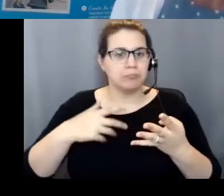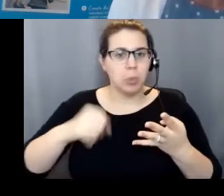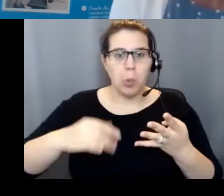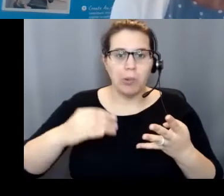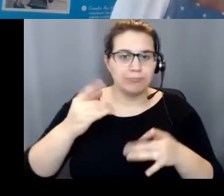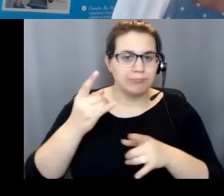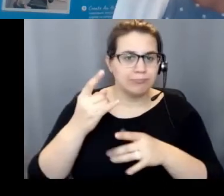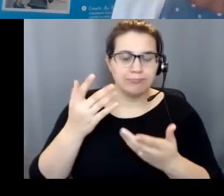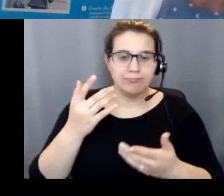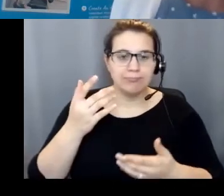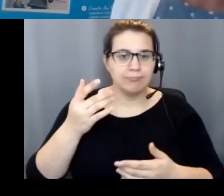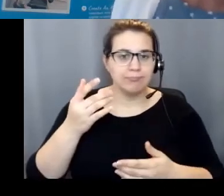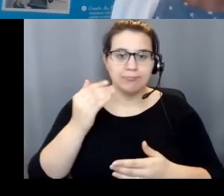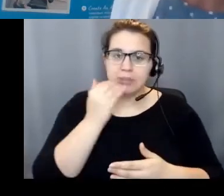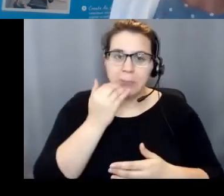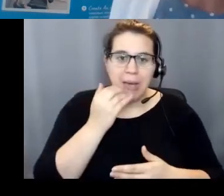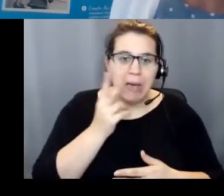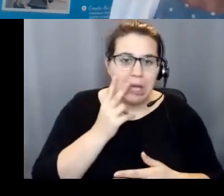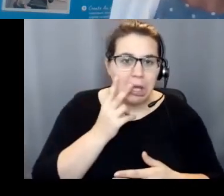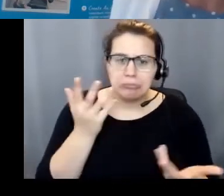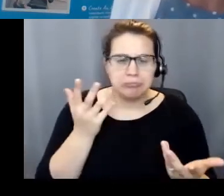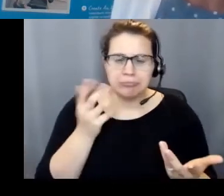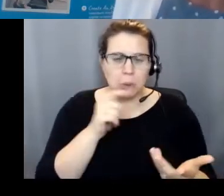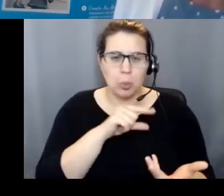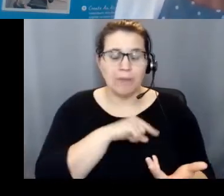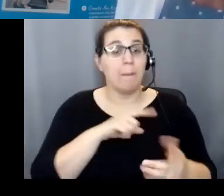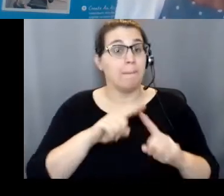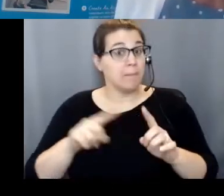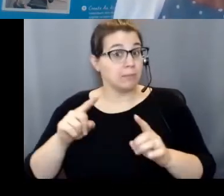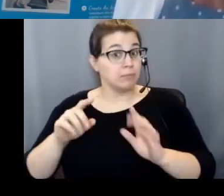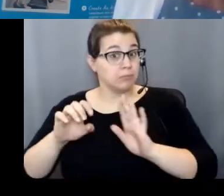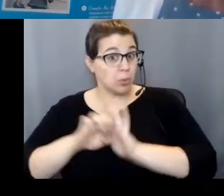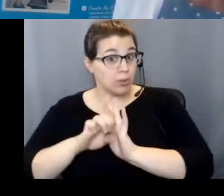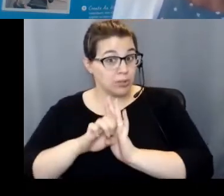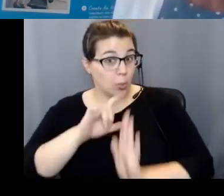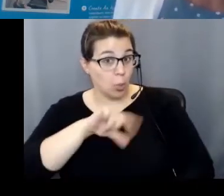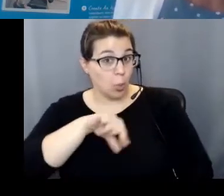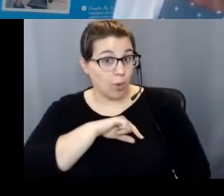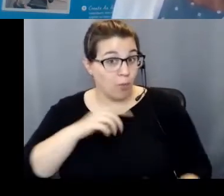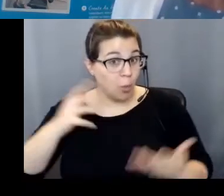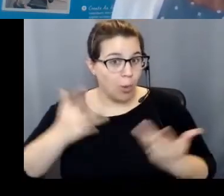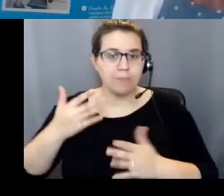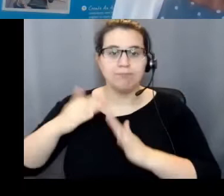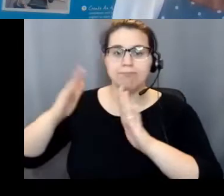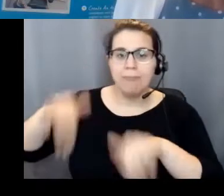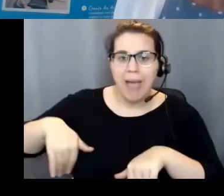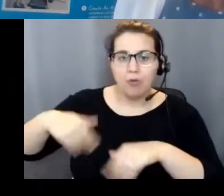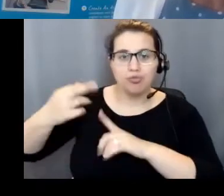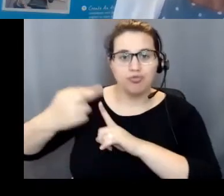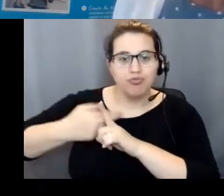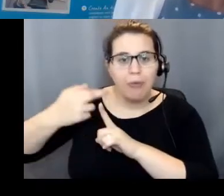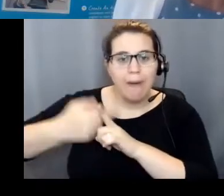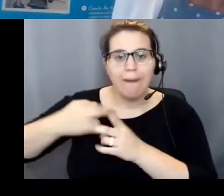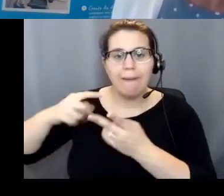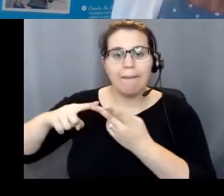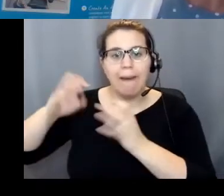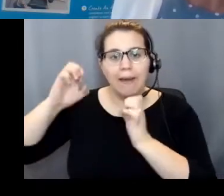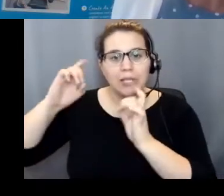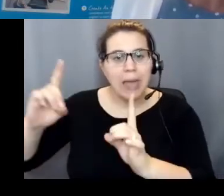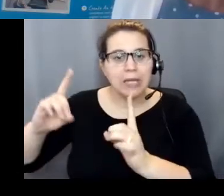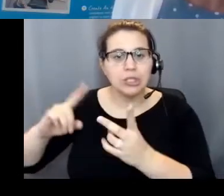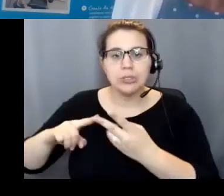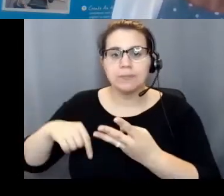examples of the categories for qualified disability expense include housing and rent, education, hiring